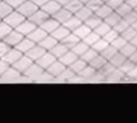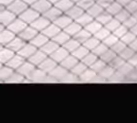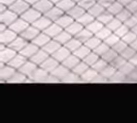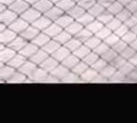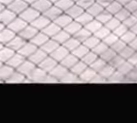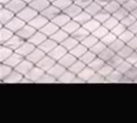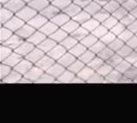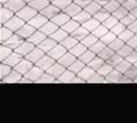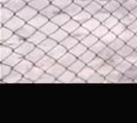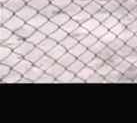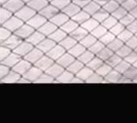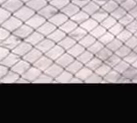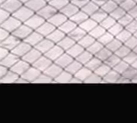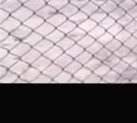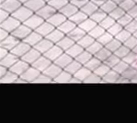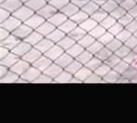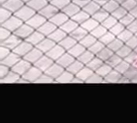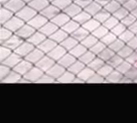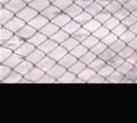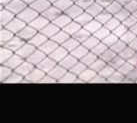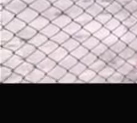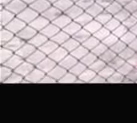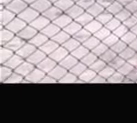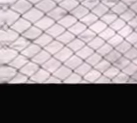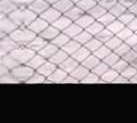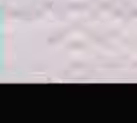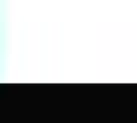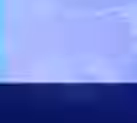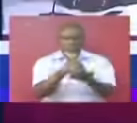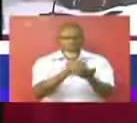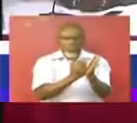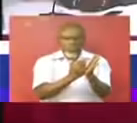So why is it only certain vaccine allowed in certain countries?